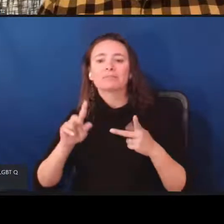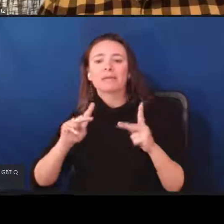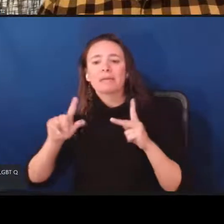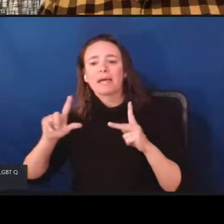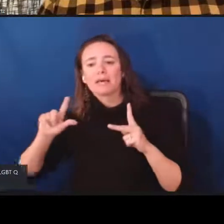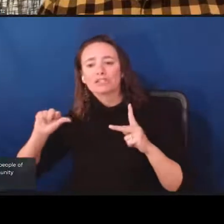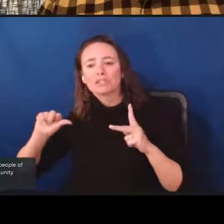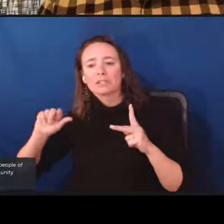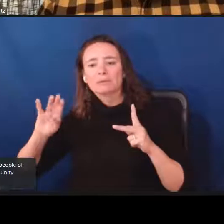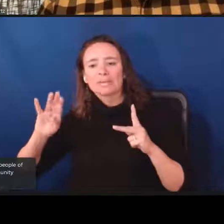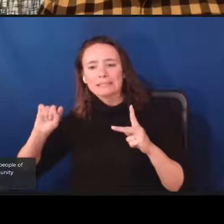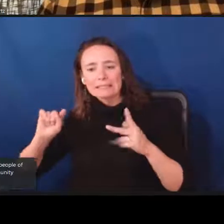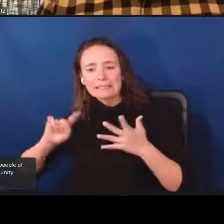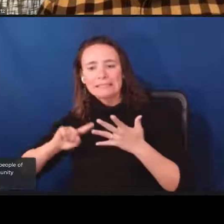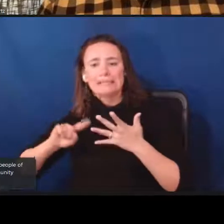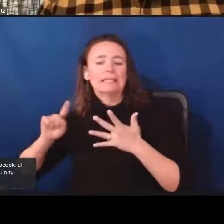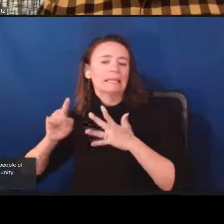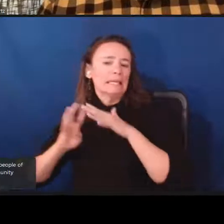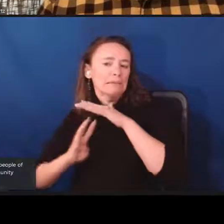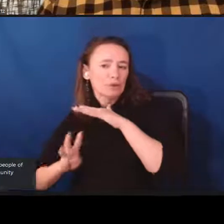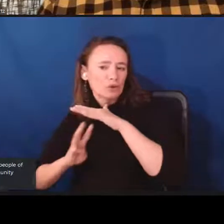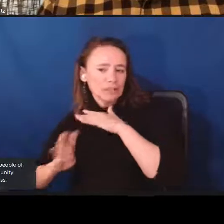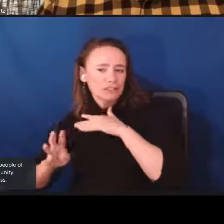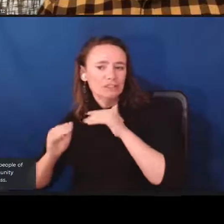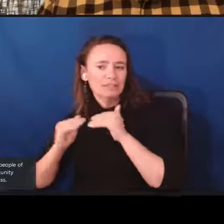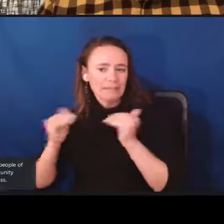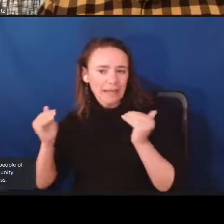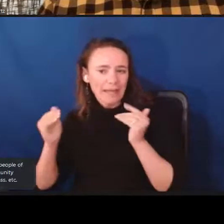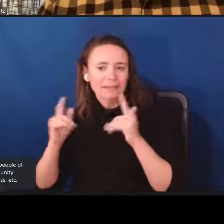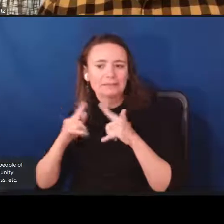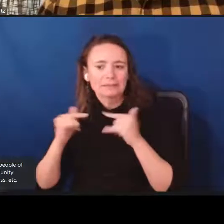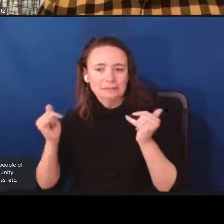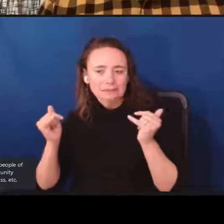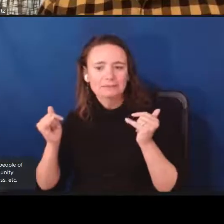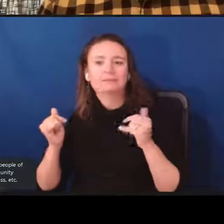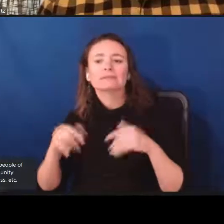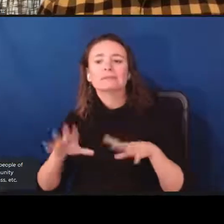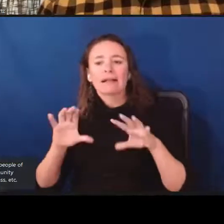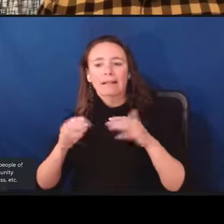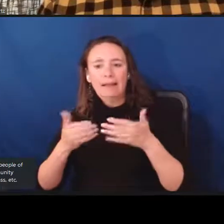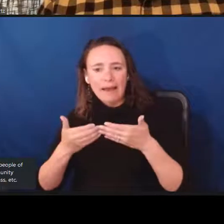immigration status, socioeconomic class, etc.?